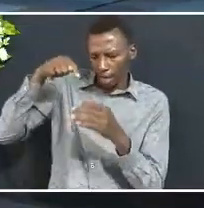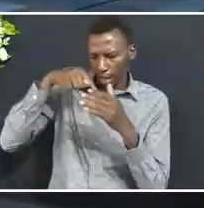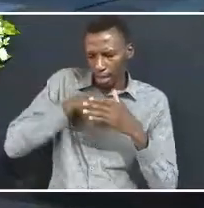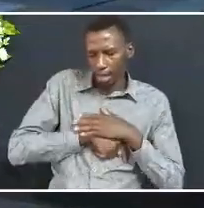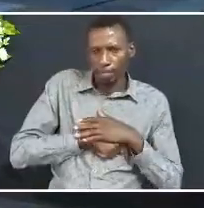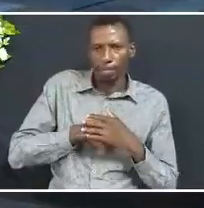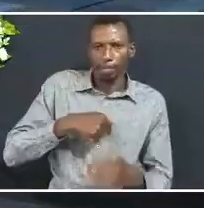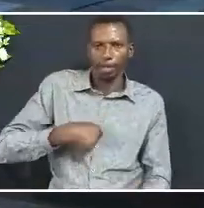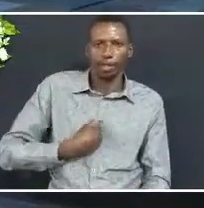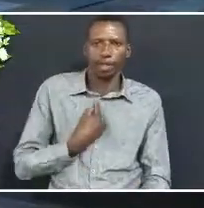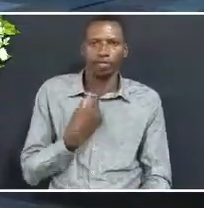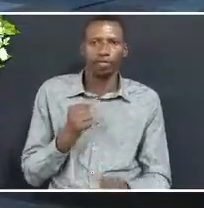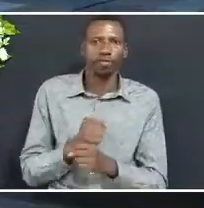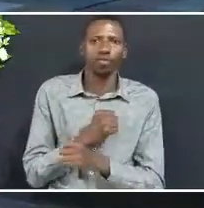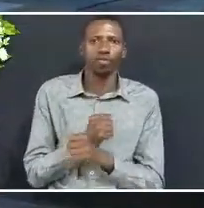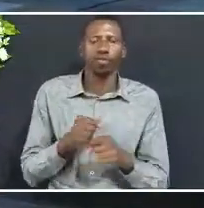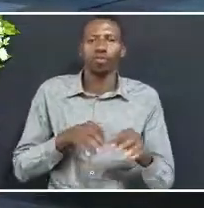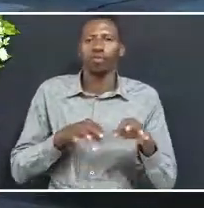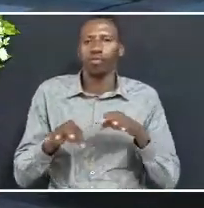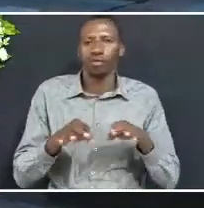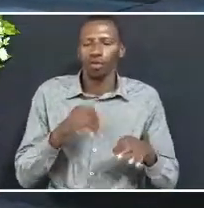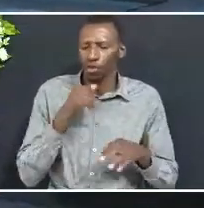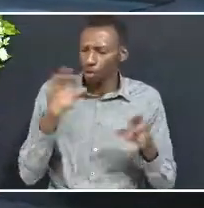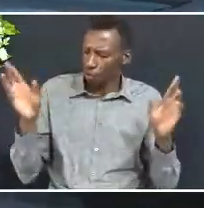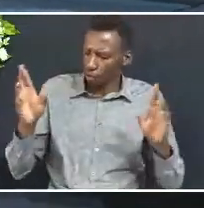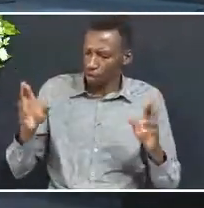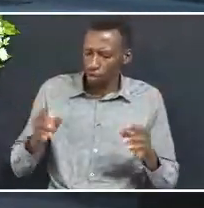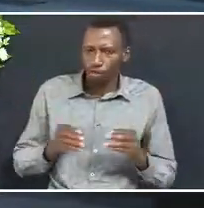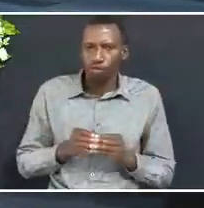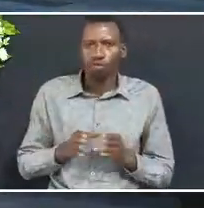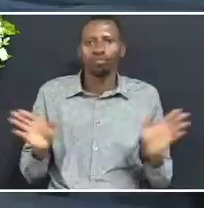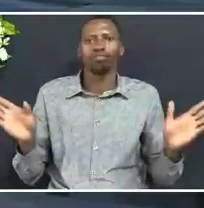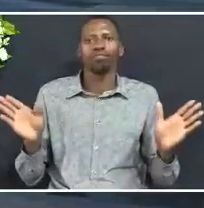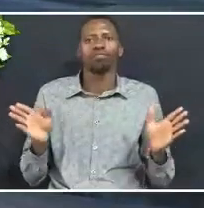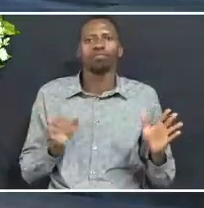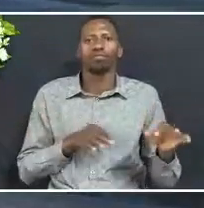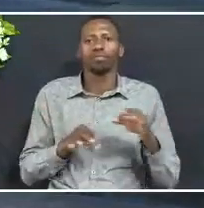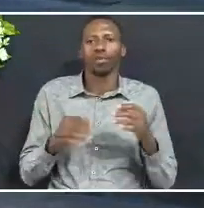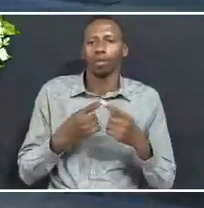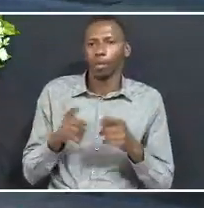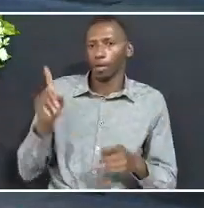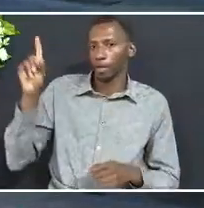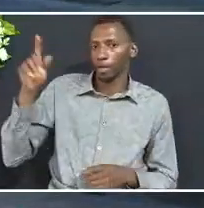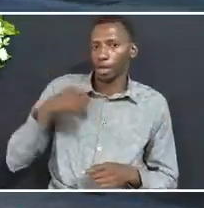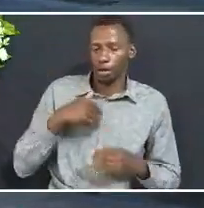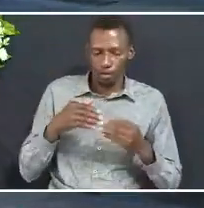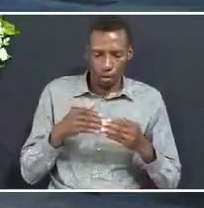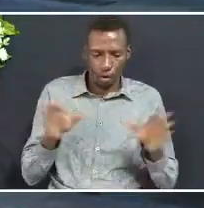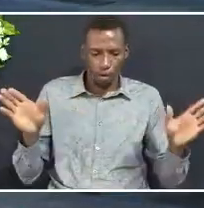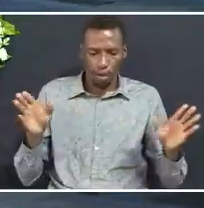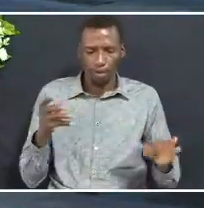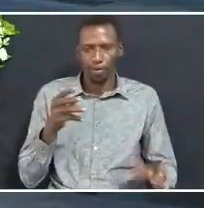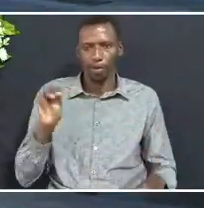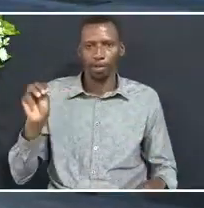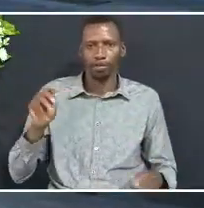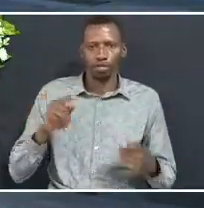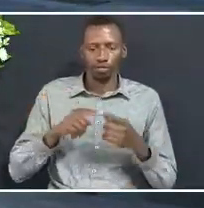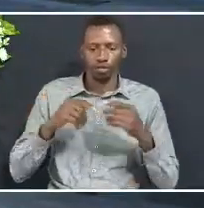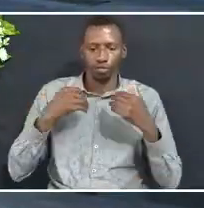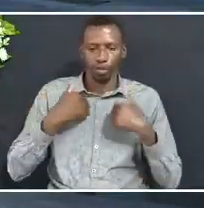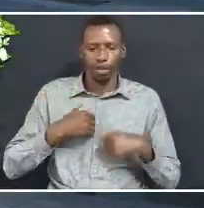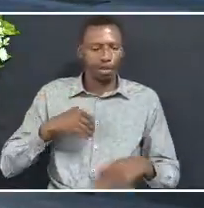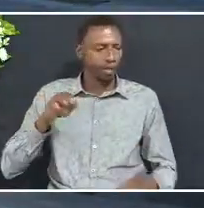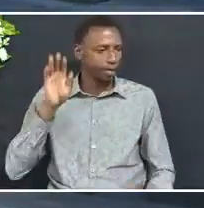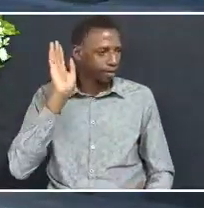could not be able to disclose, that I was not willing to disclose, but he has opened them to me in my